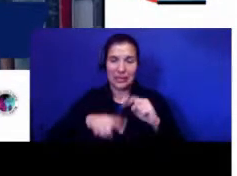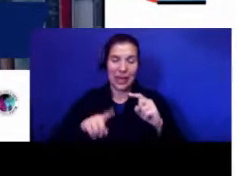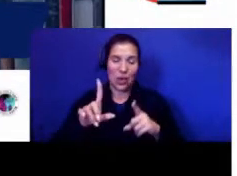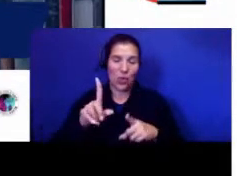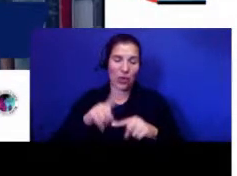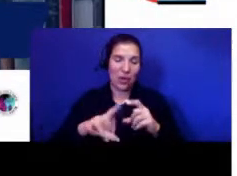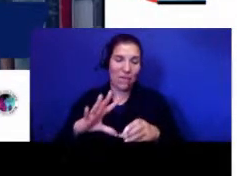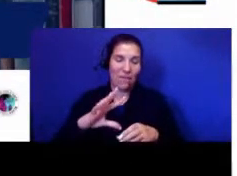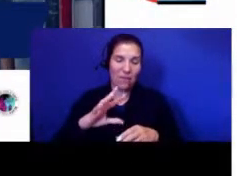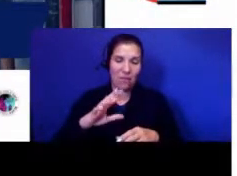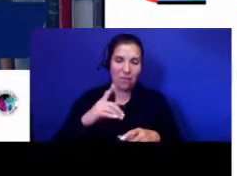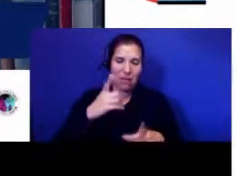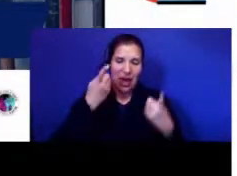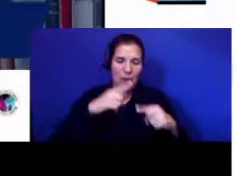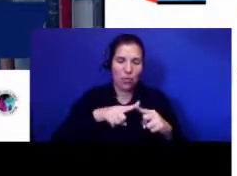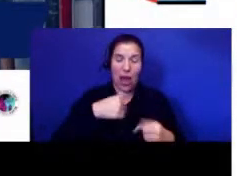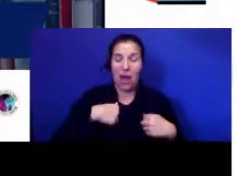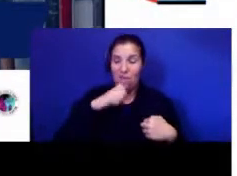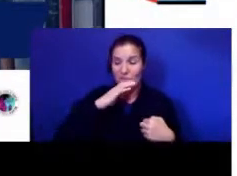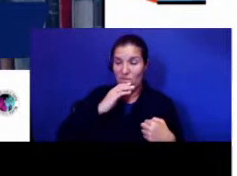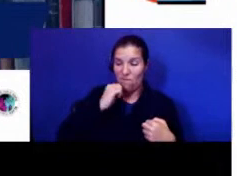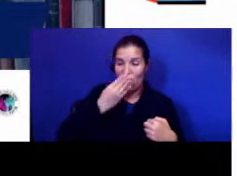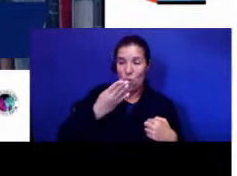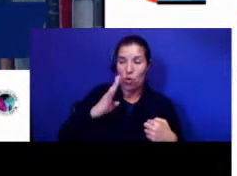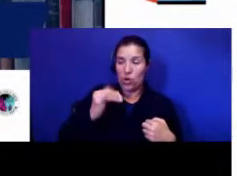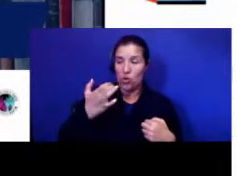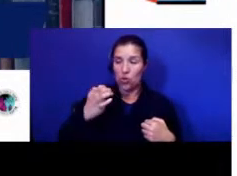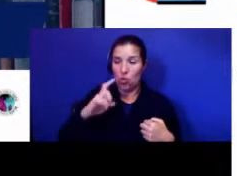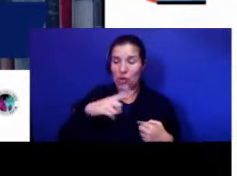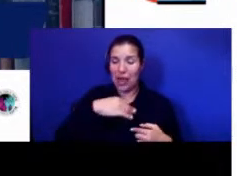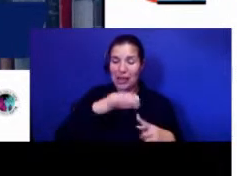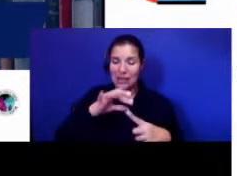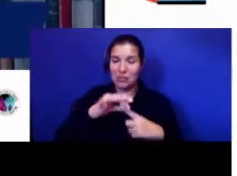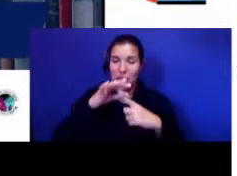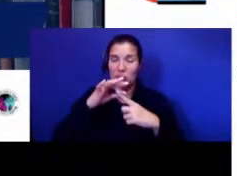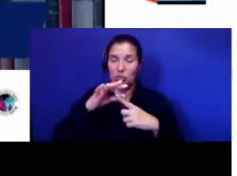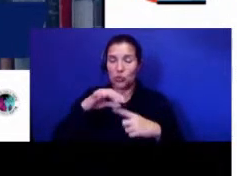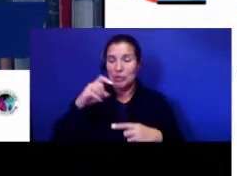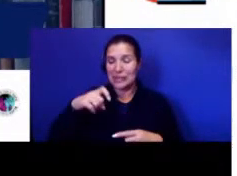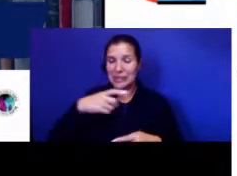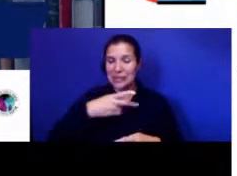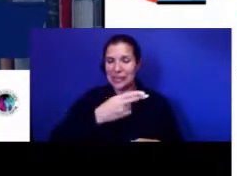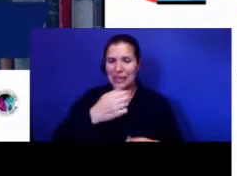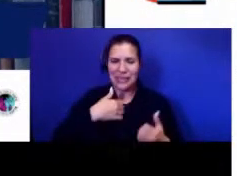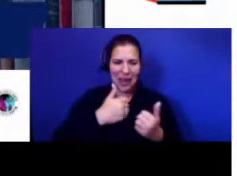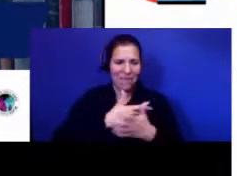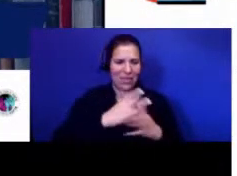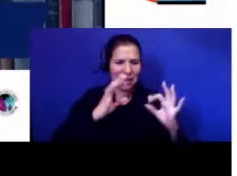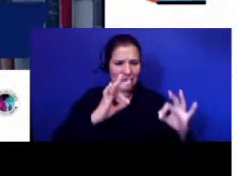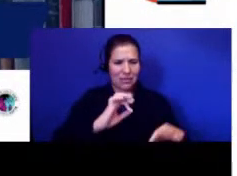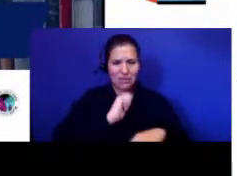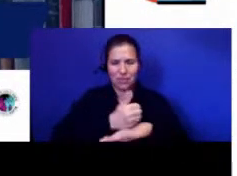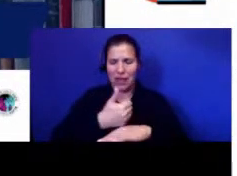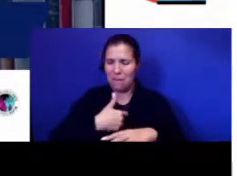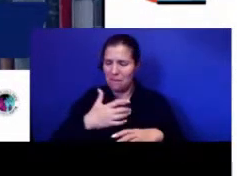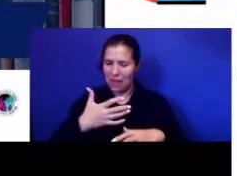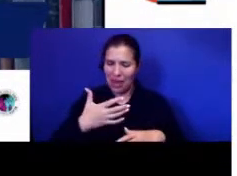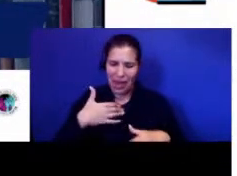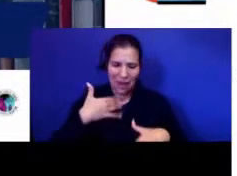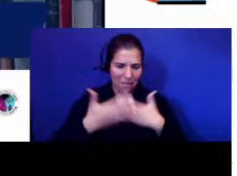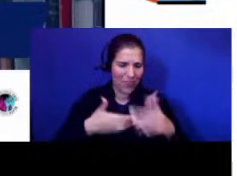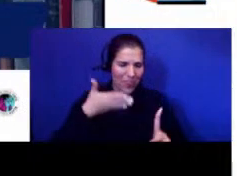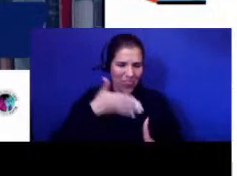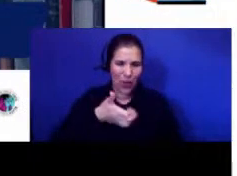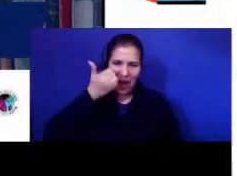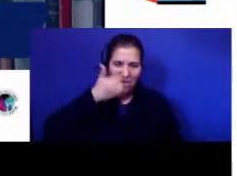have a 14-year-old child who has special needs that had everything in place. I'm actively involved. I'm there every step